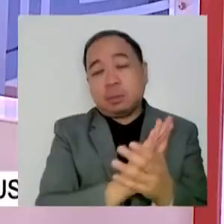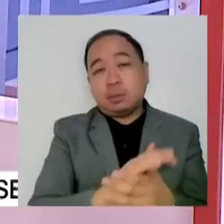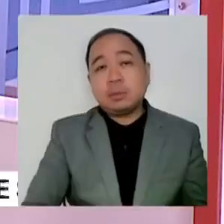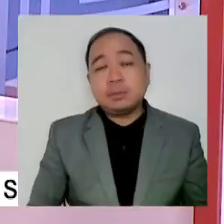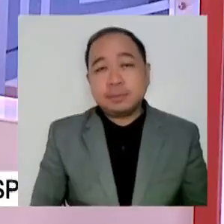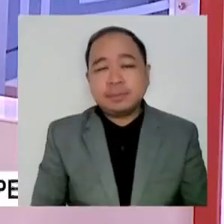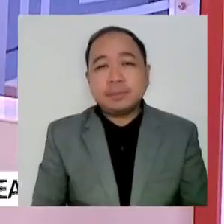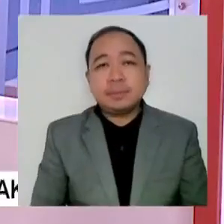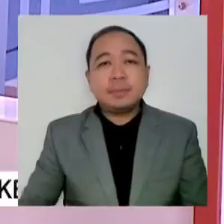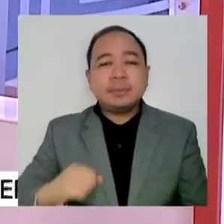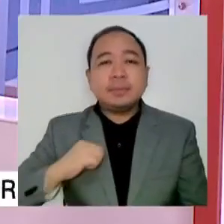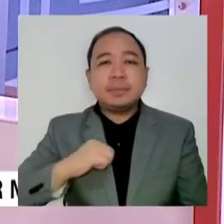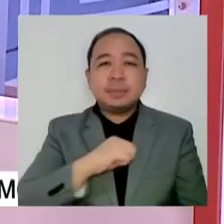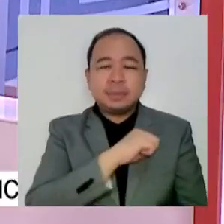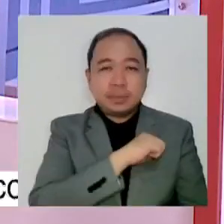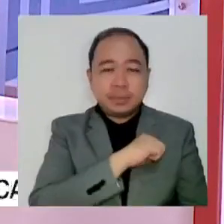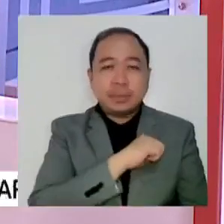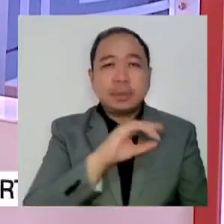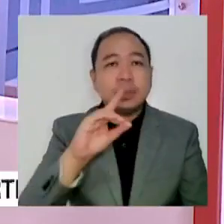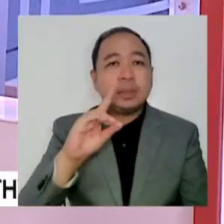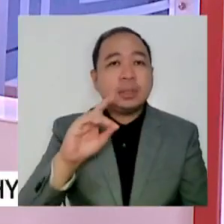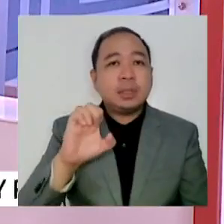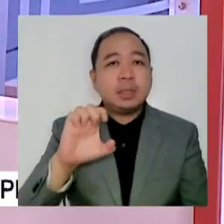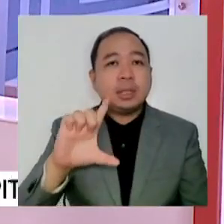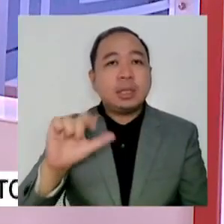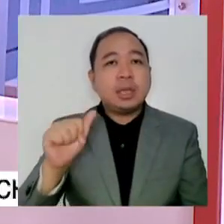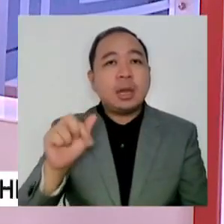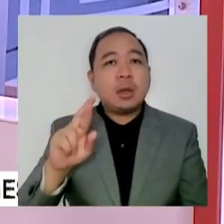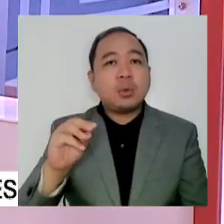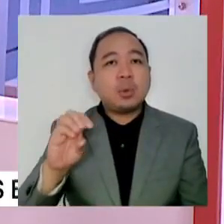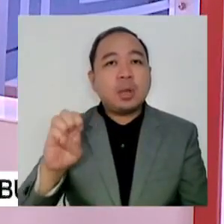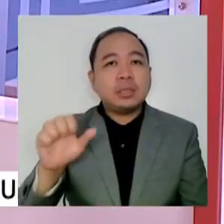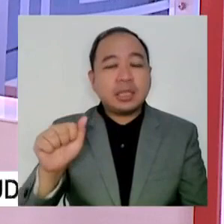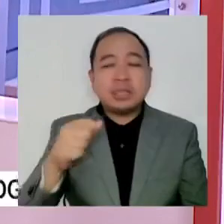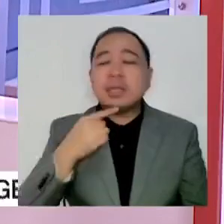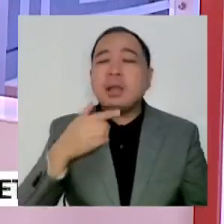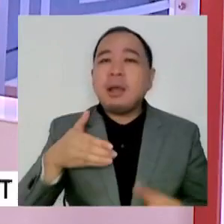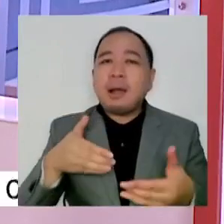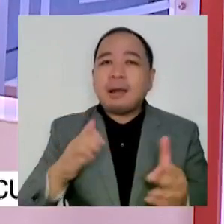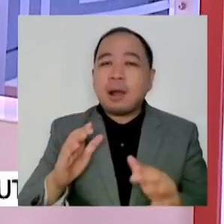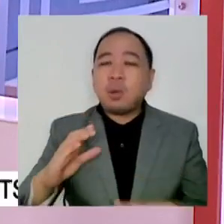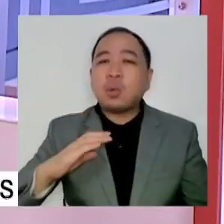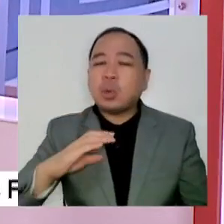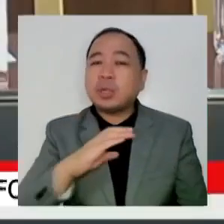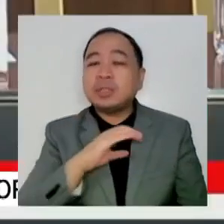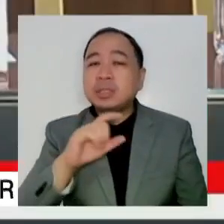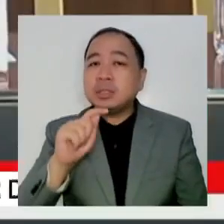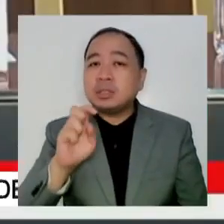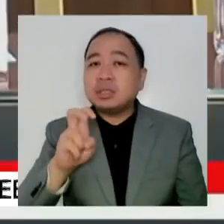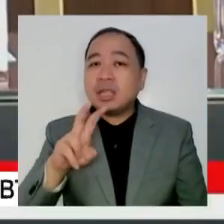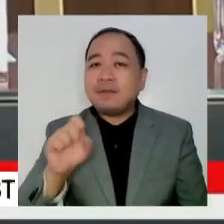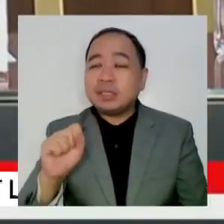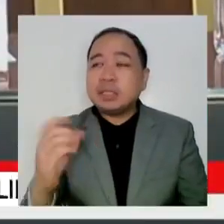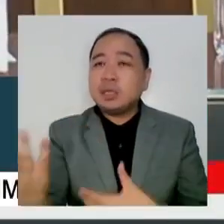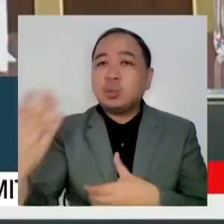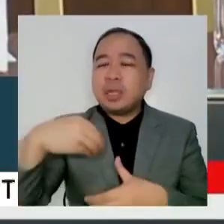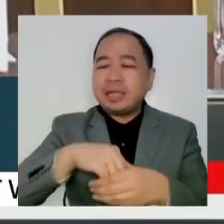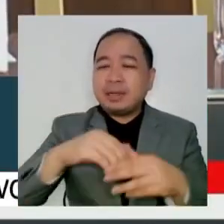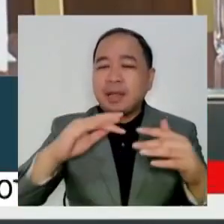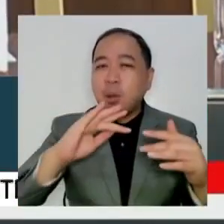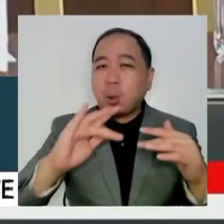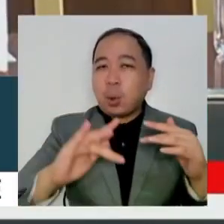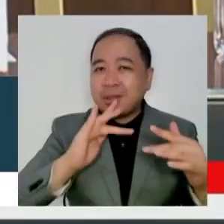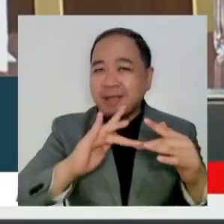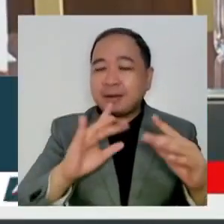Senator Ronald De La Rosa says if it was up to him, he would have allowed Congressman Tevez to virtually attend their hearing. Senator De La Rosa